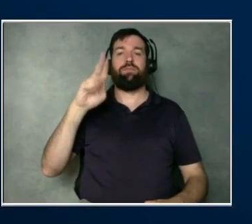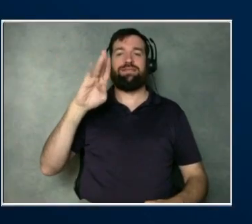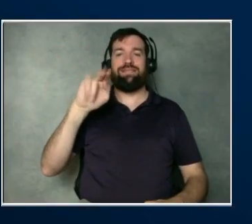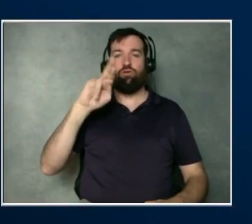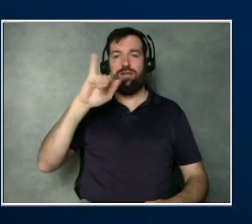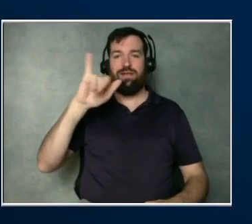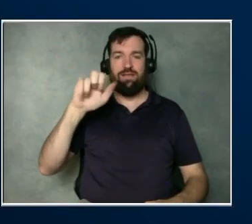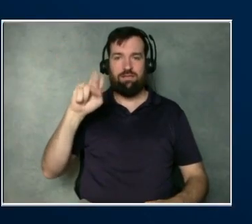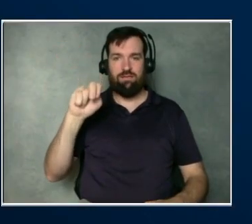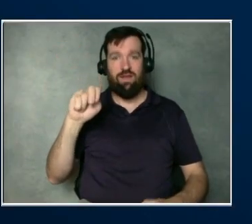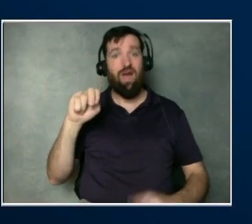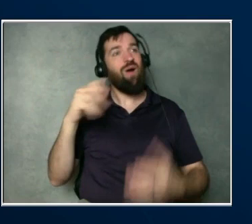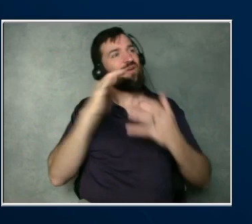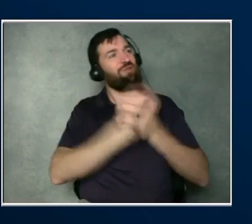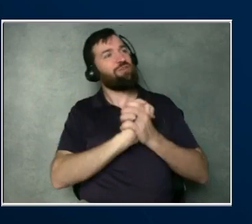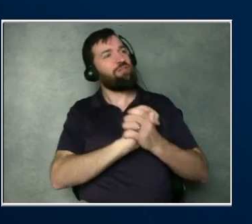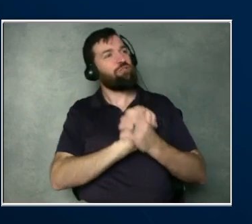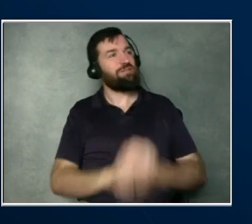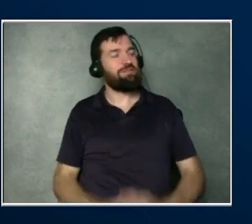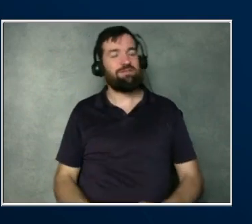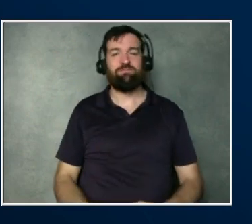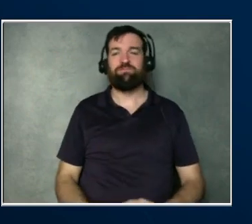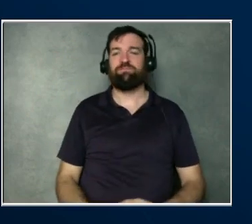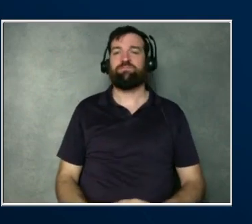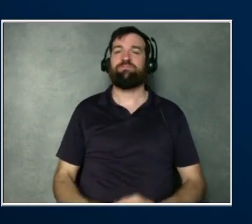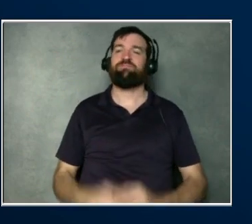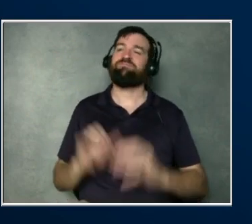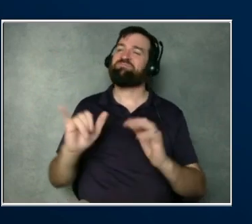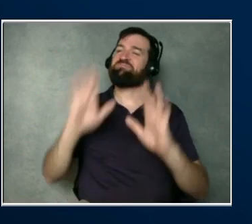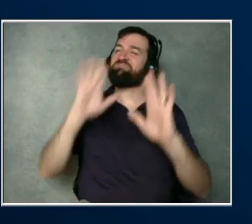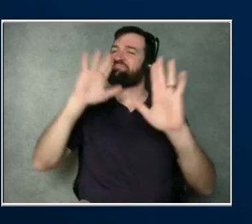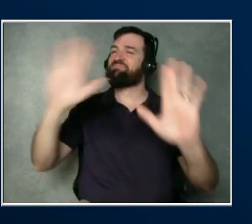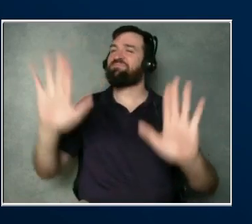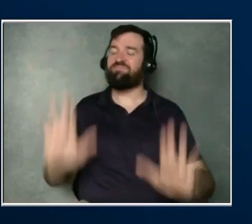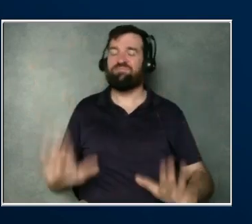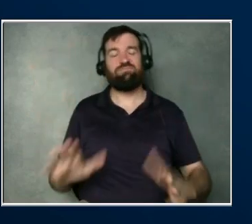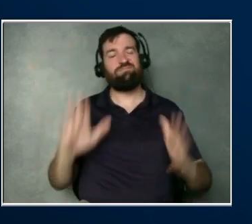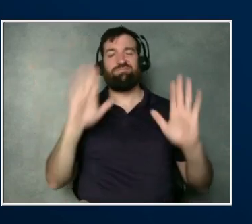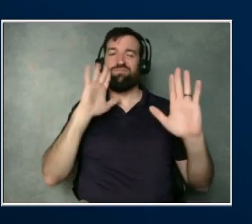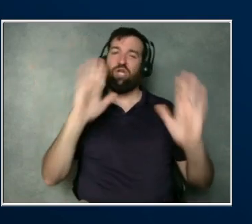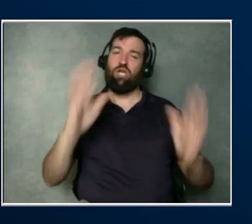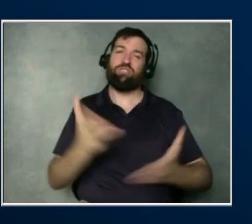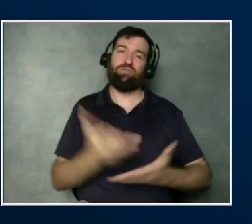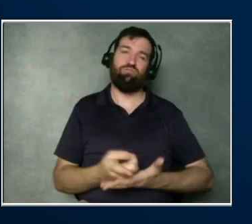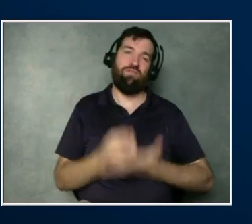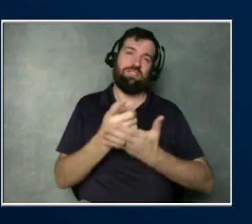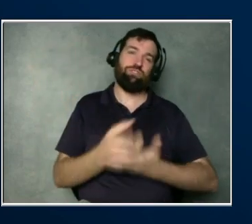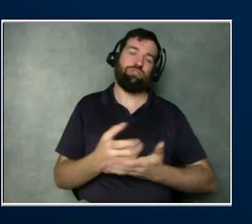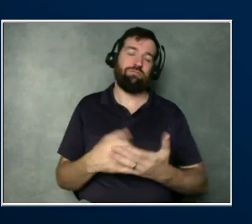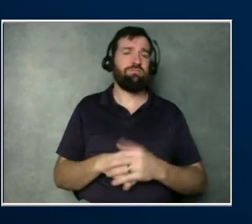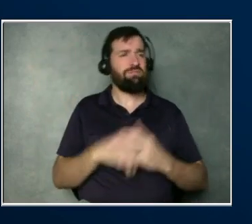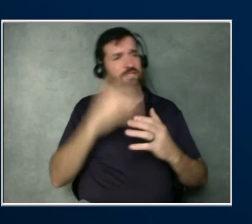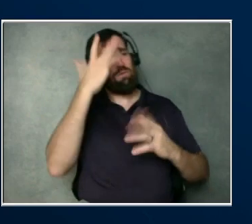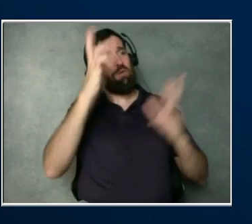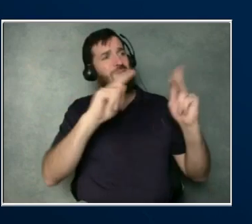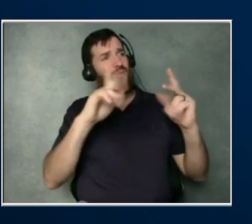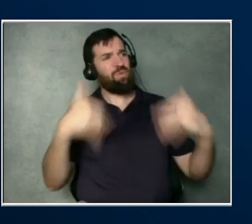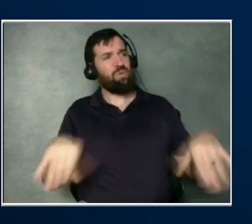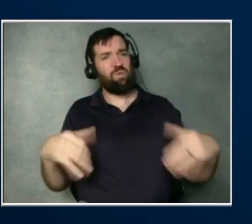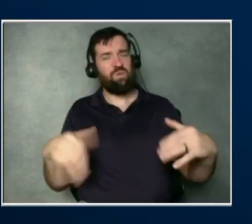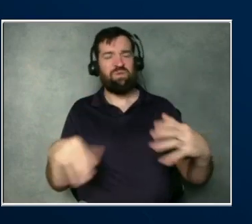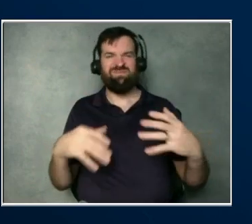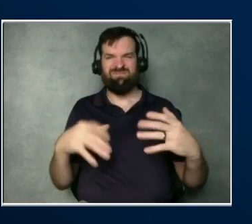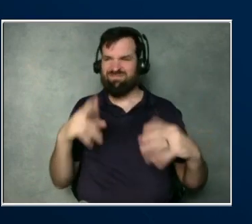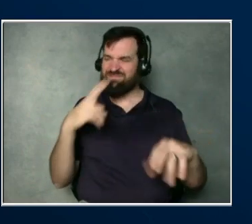Congratulations. Oh, congratulations. That's awesome. Thank you. That's fantastic. Thank you. It's a great privilege. Smart people do a lot of these kind of smart, and that's